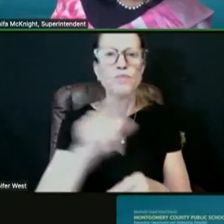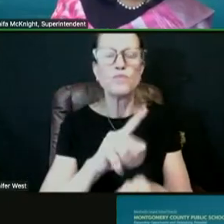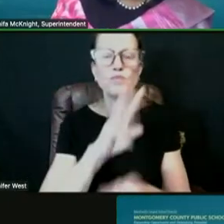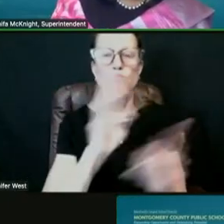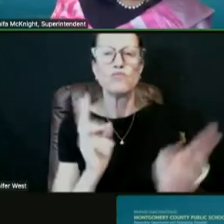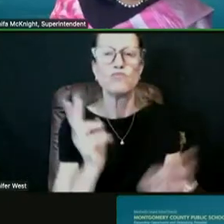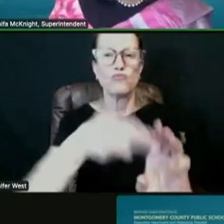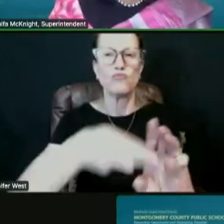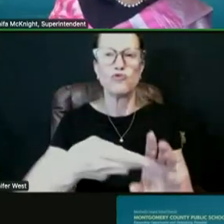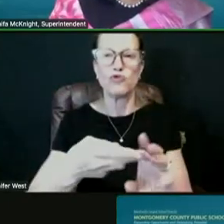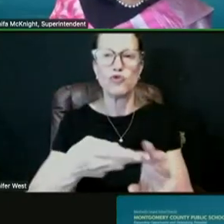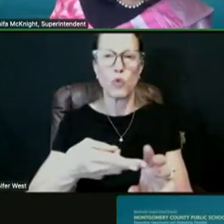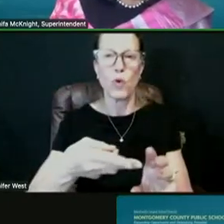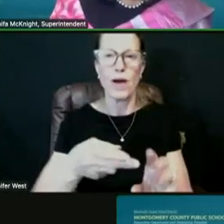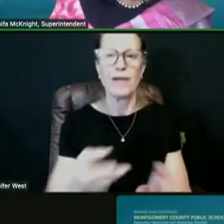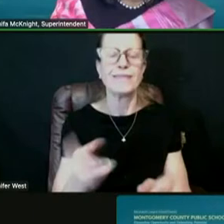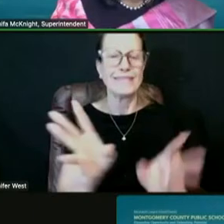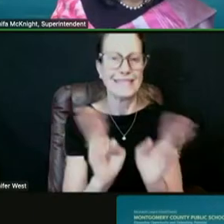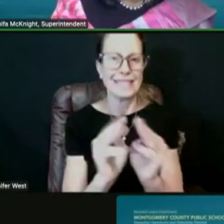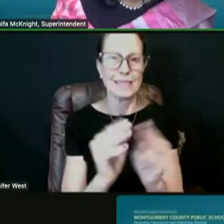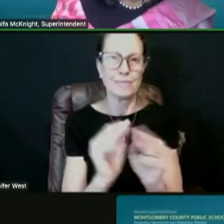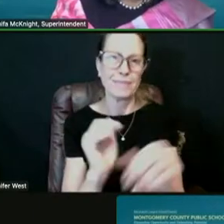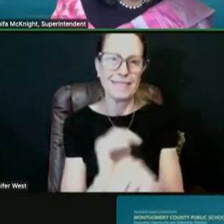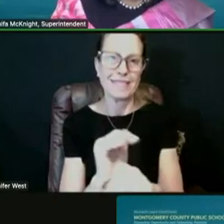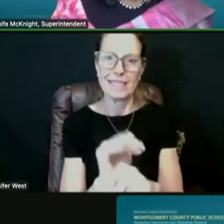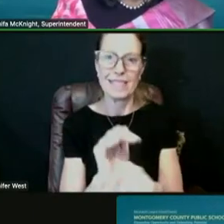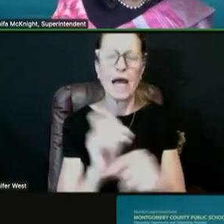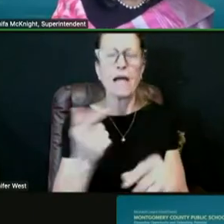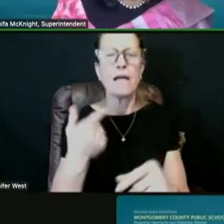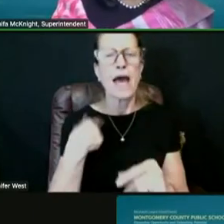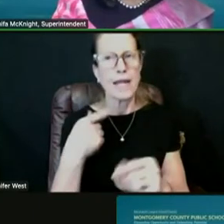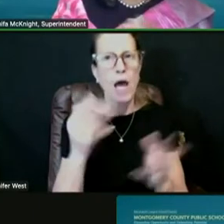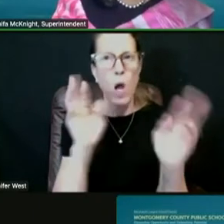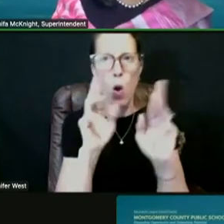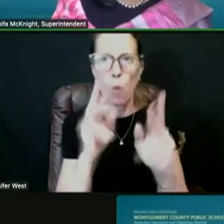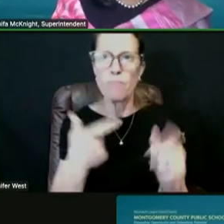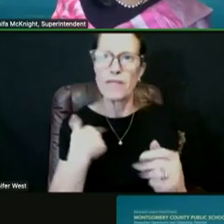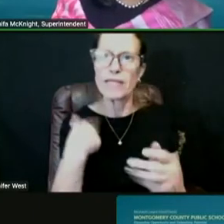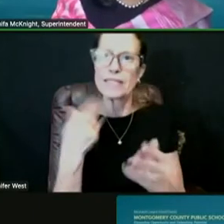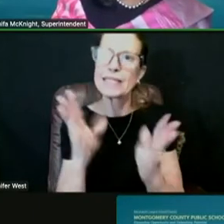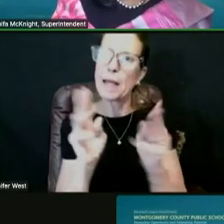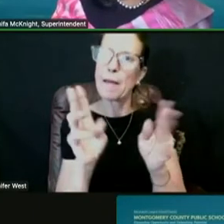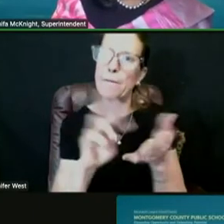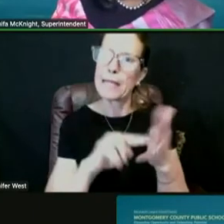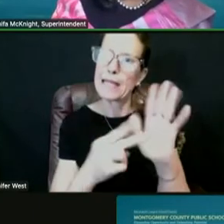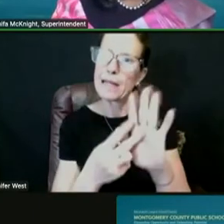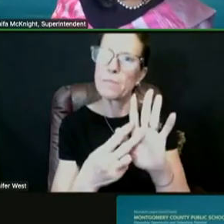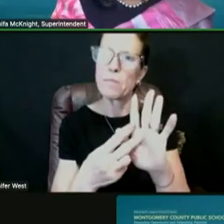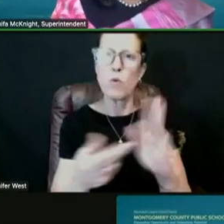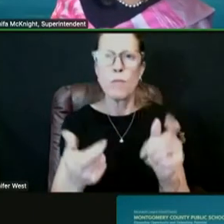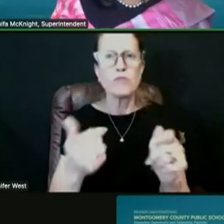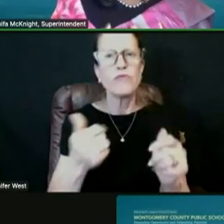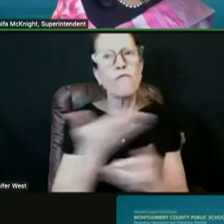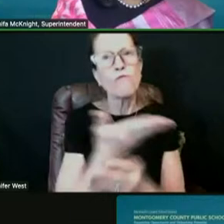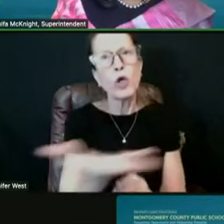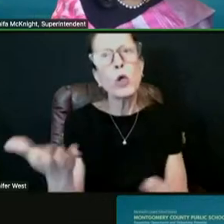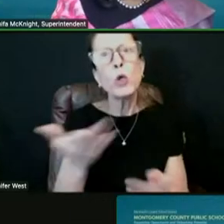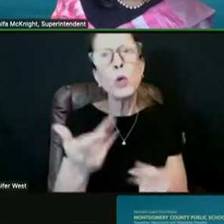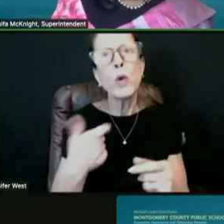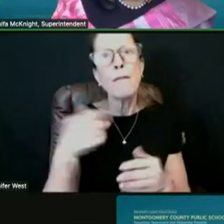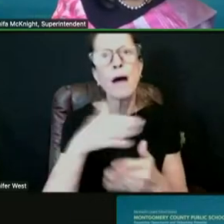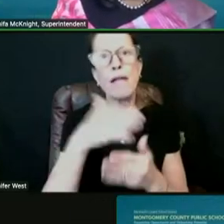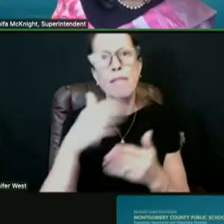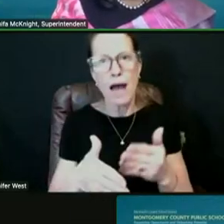forward to you today or to this evening is a meaningful one. And our hope is that by the end of this conversation, you are one,